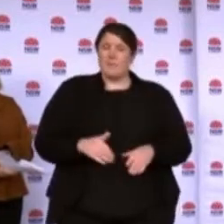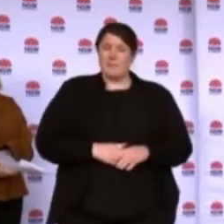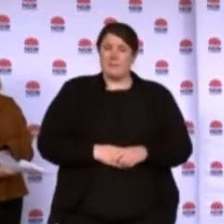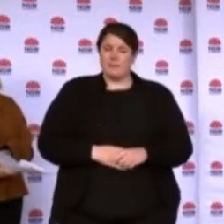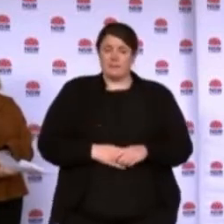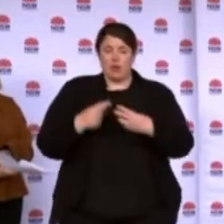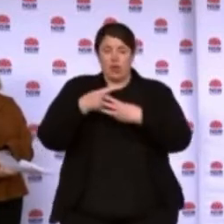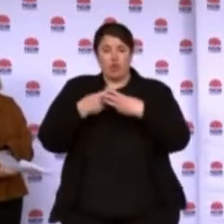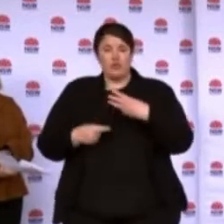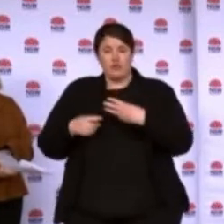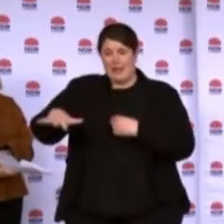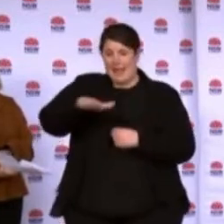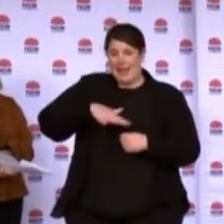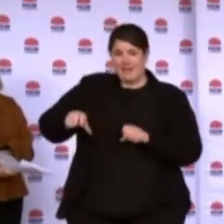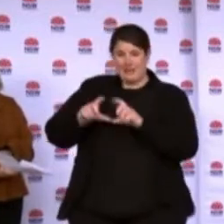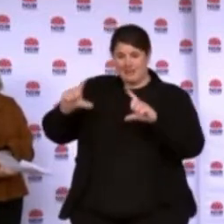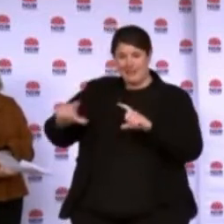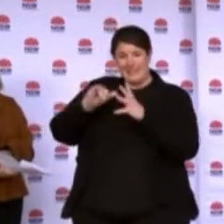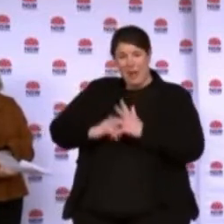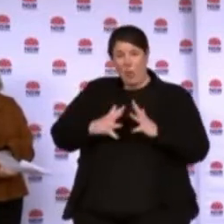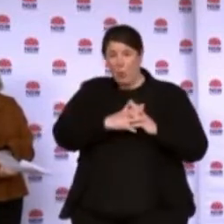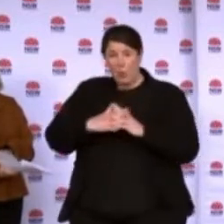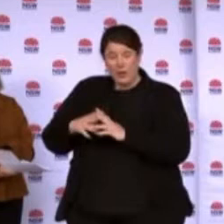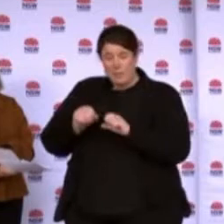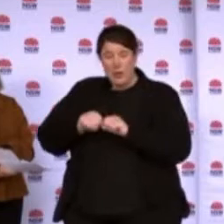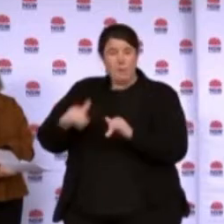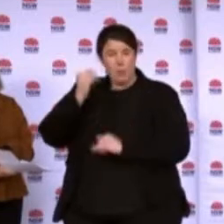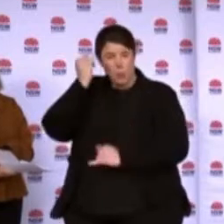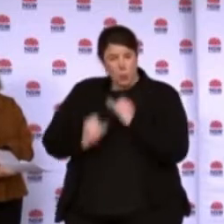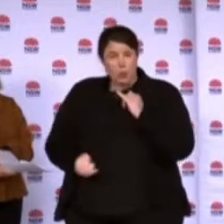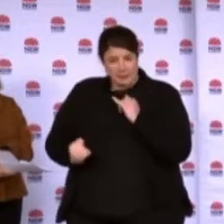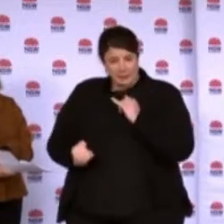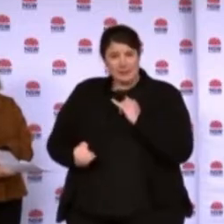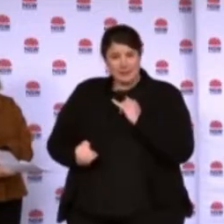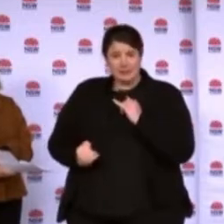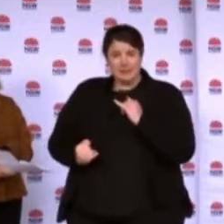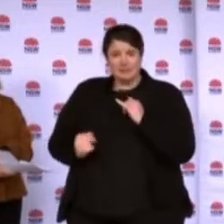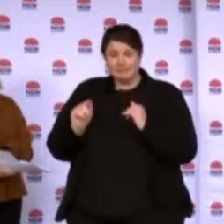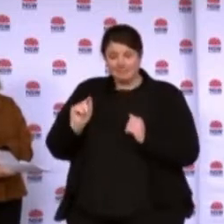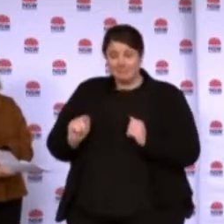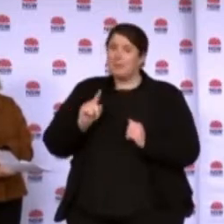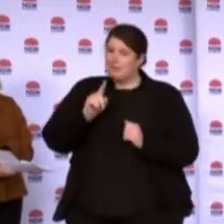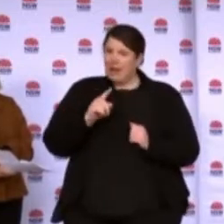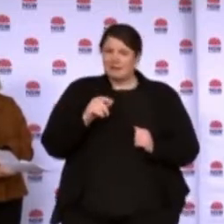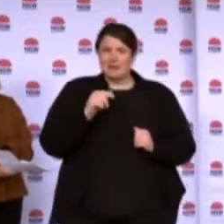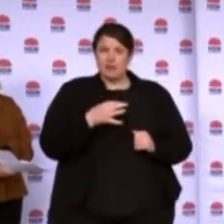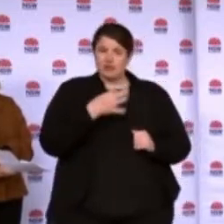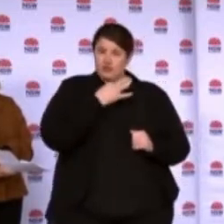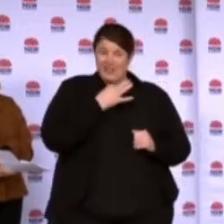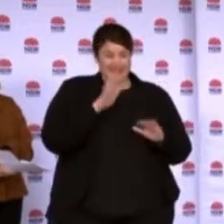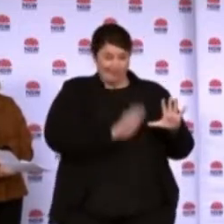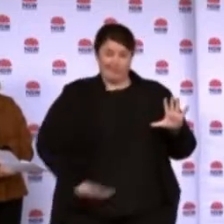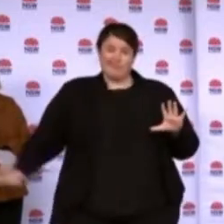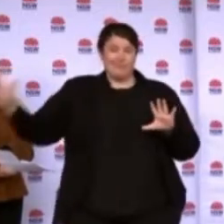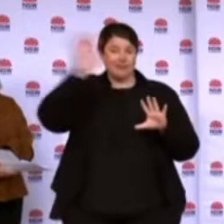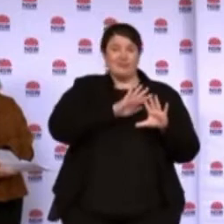three local government areas are where the most of the cases are certainly circulating, please know the risk is everywhere